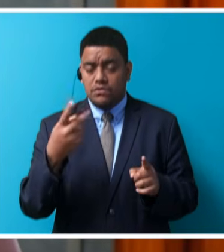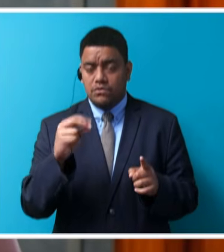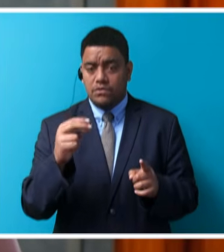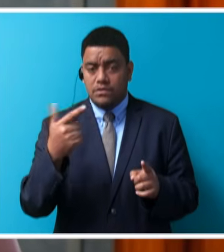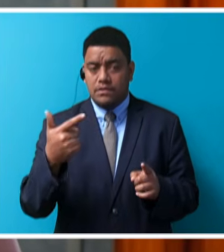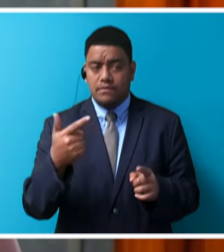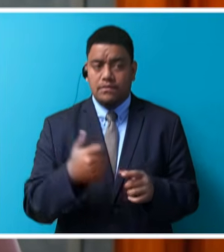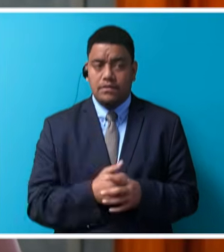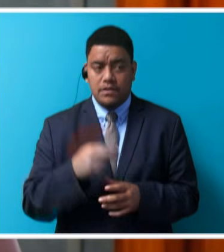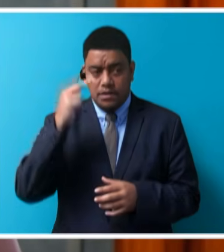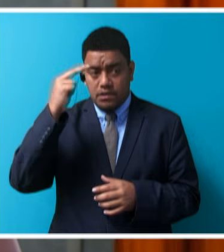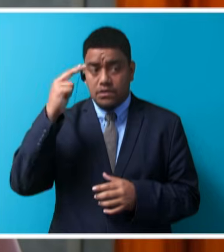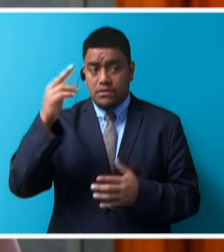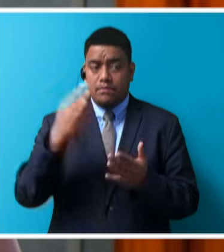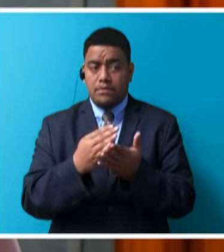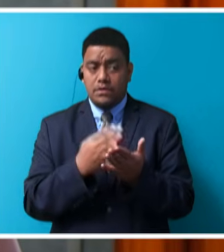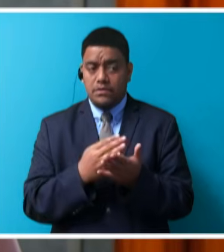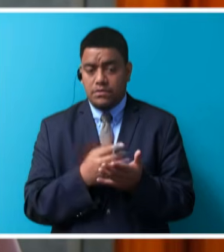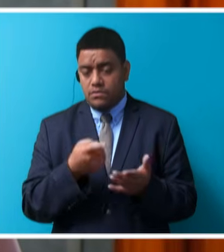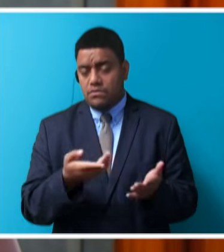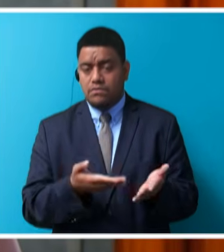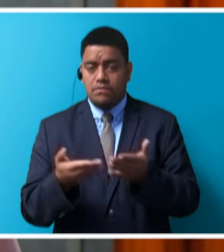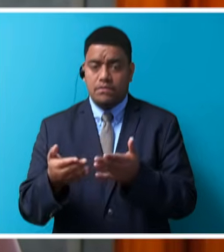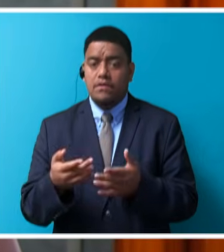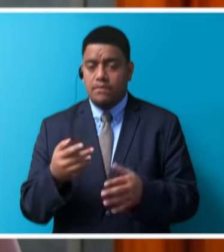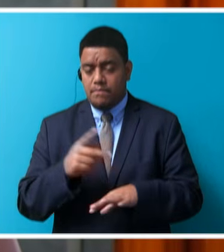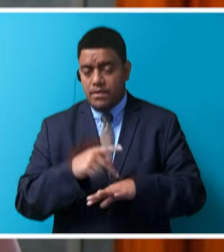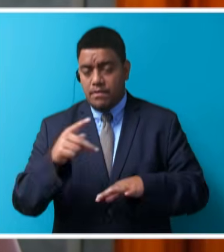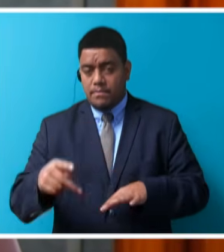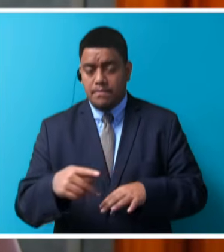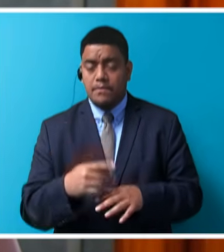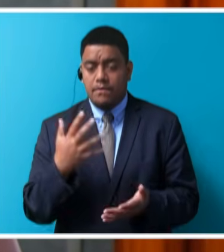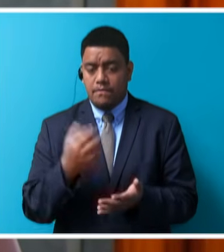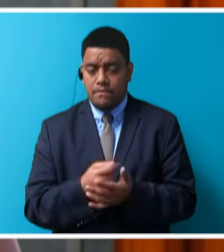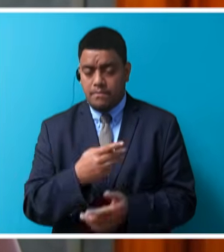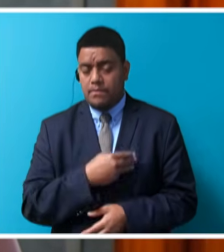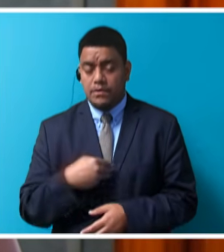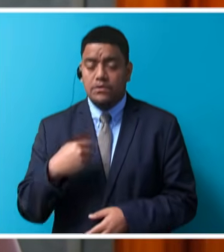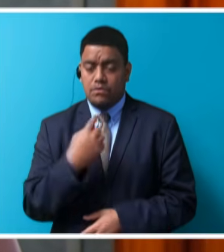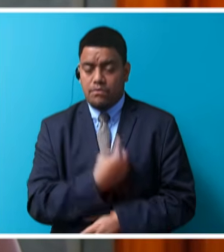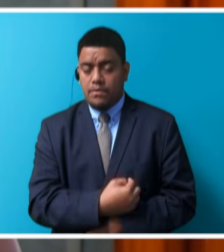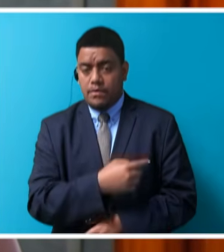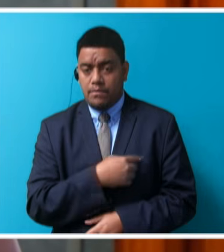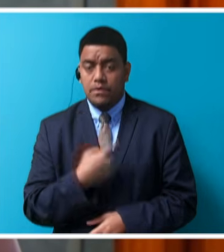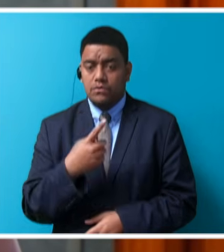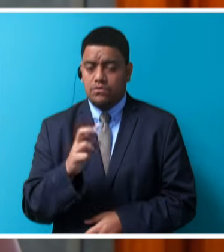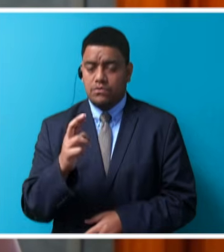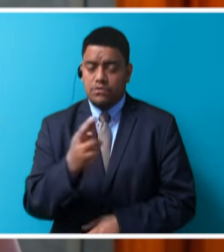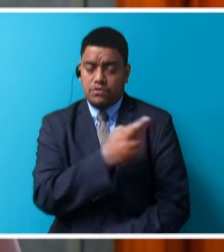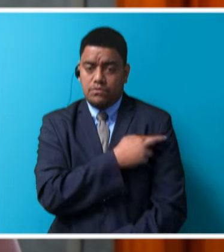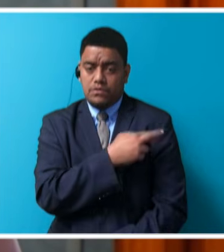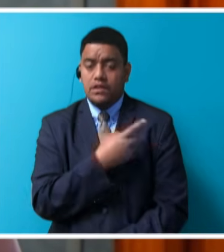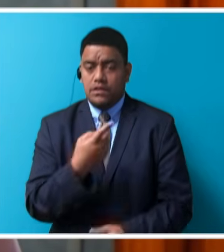2026-2027 national budget to this August House and reaffirm the Ministry's commitment to responsible,